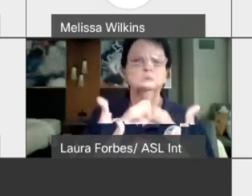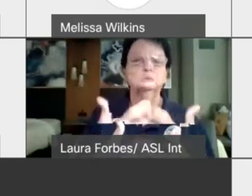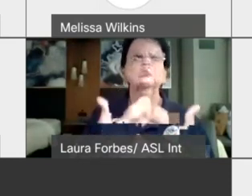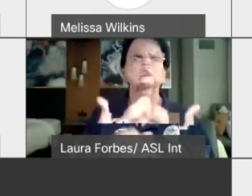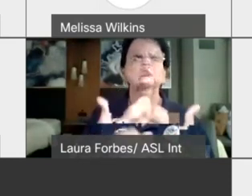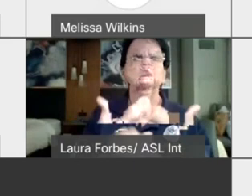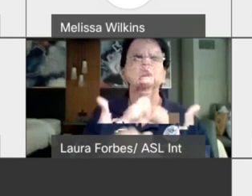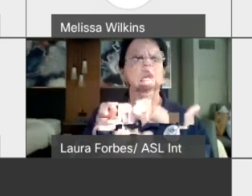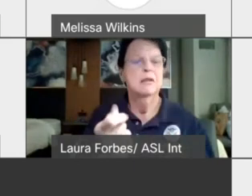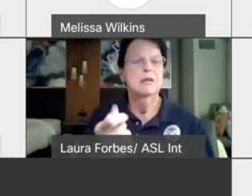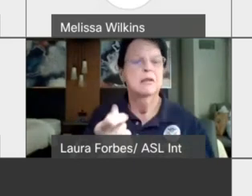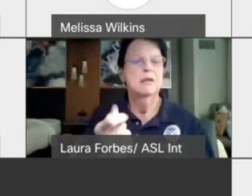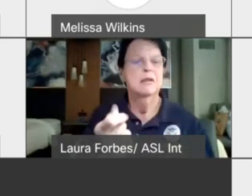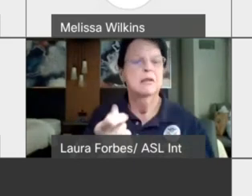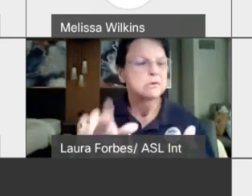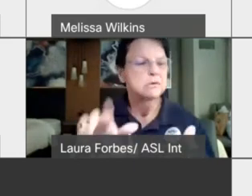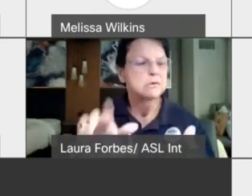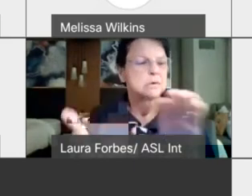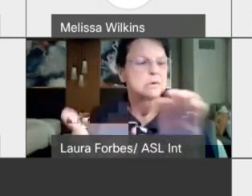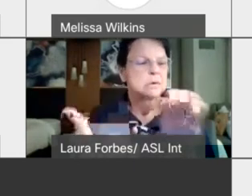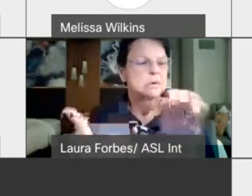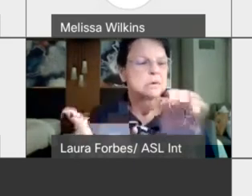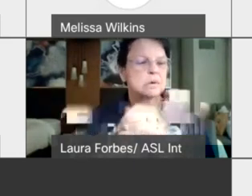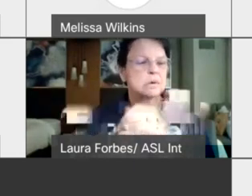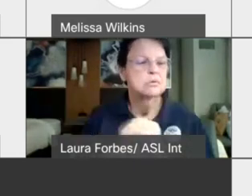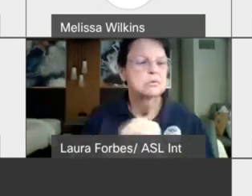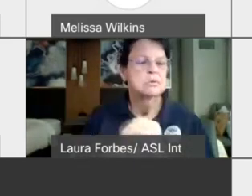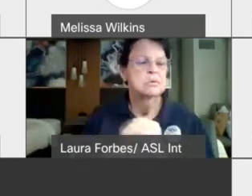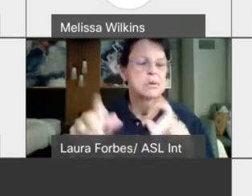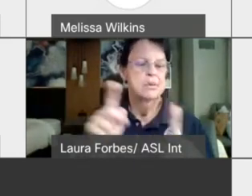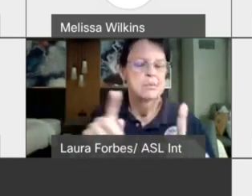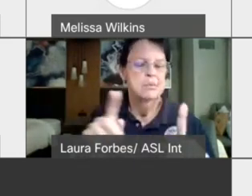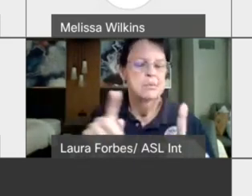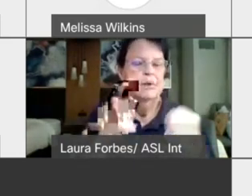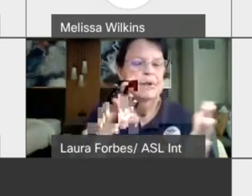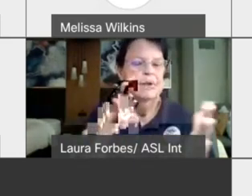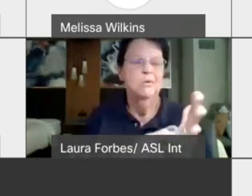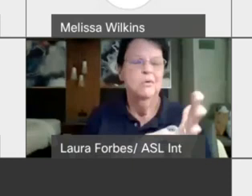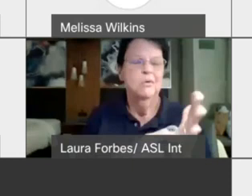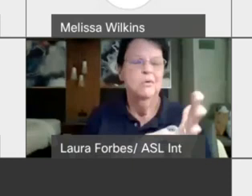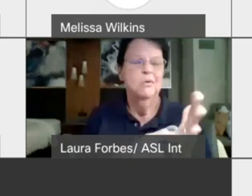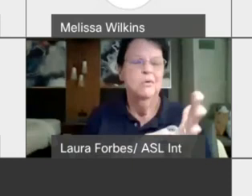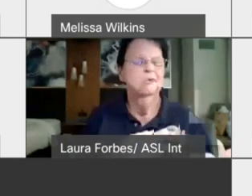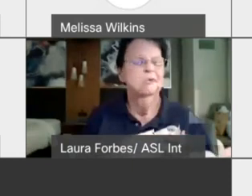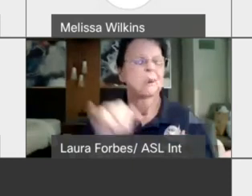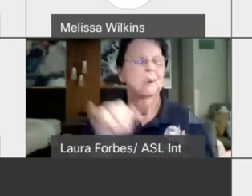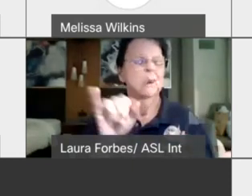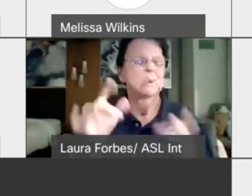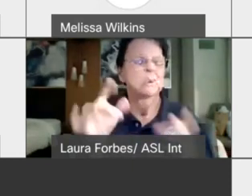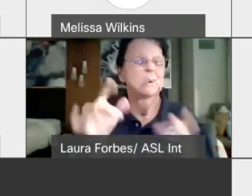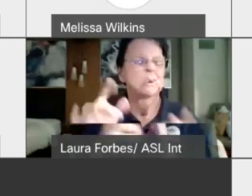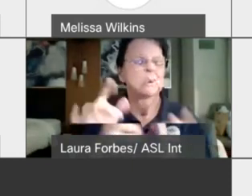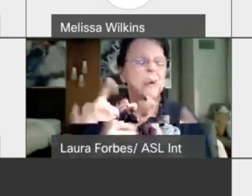of confusion. Folks are getting notices about insurance related to